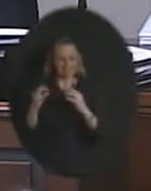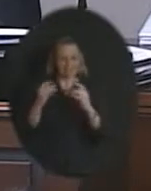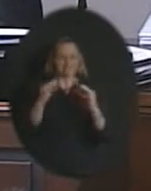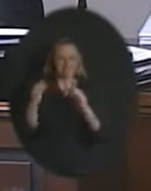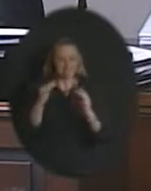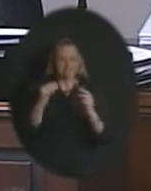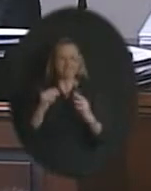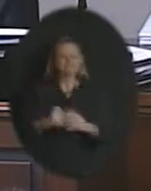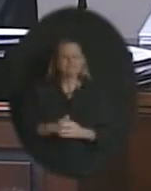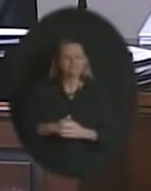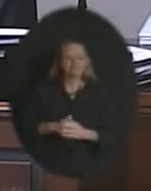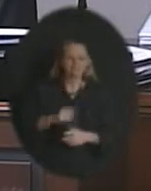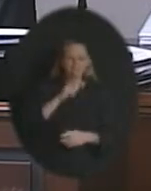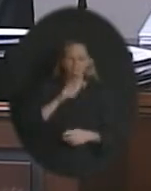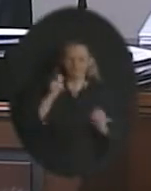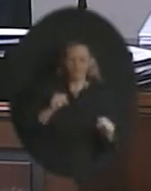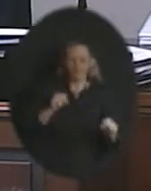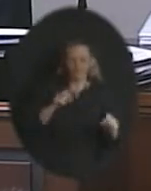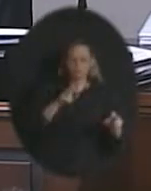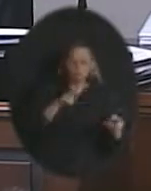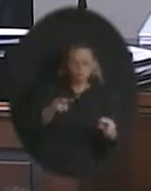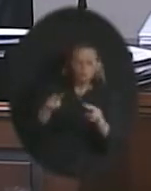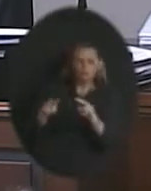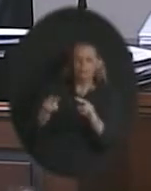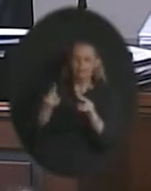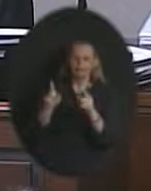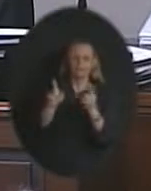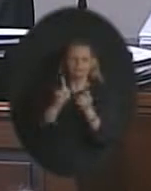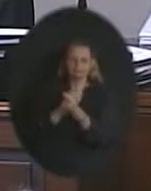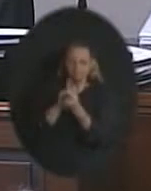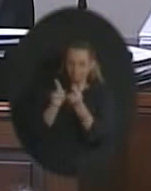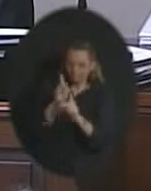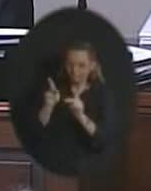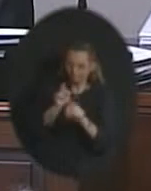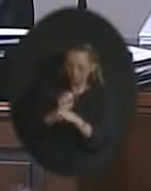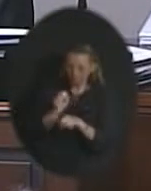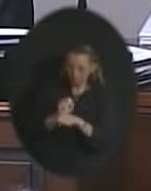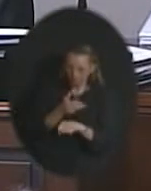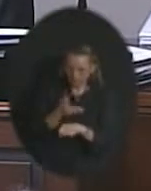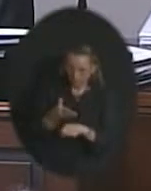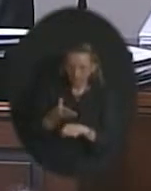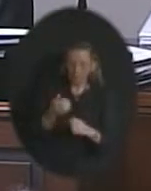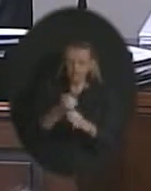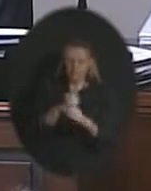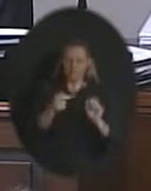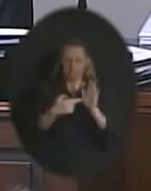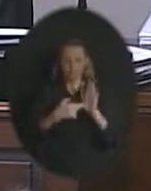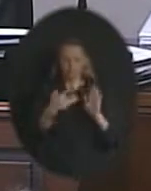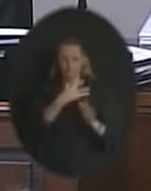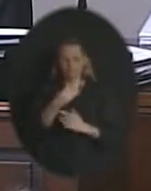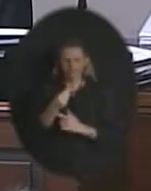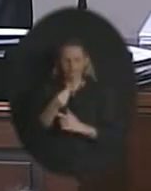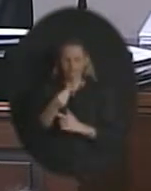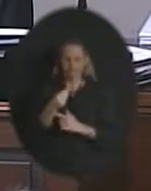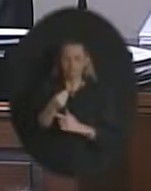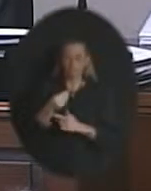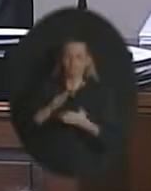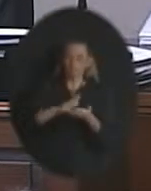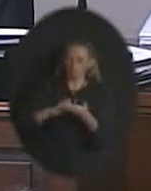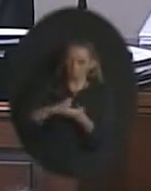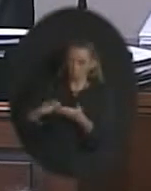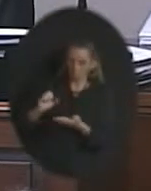We actually get to tour it, and we get to meet the folks there. Both the safety rep there as well as the custodial